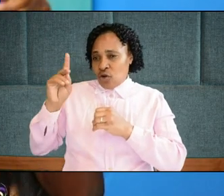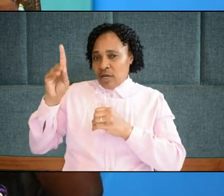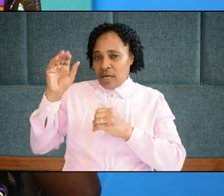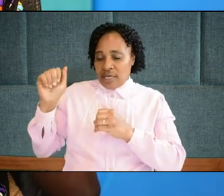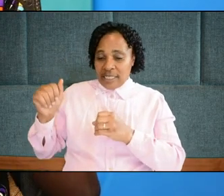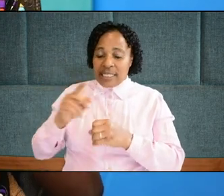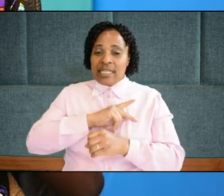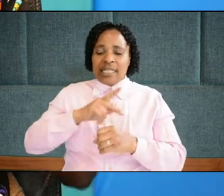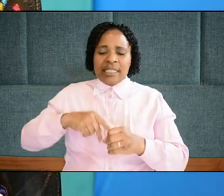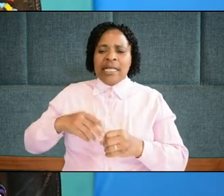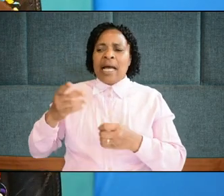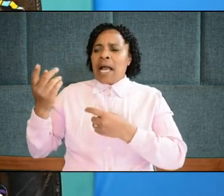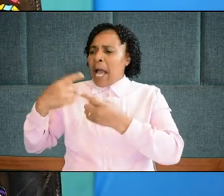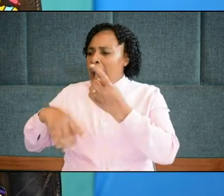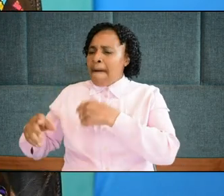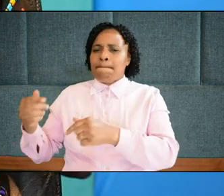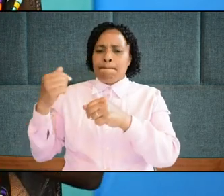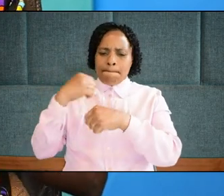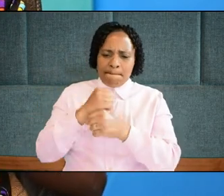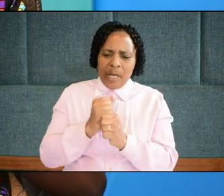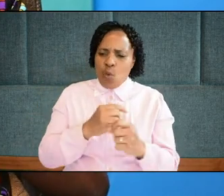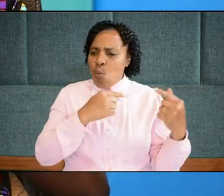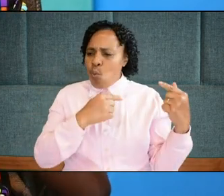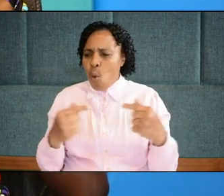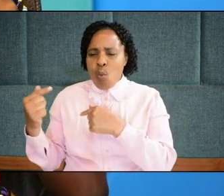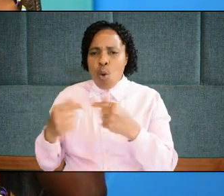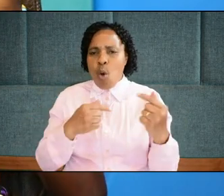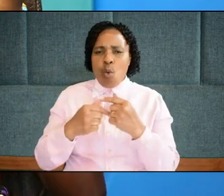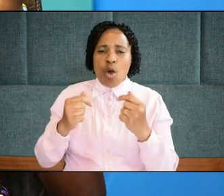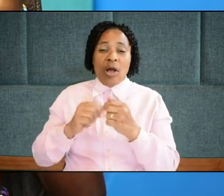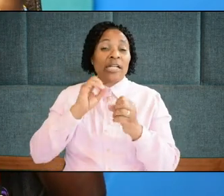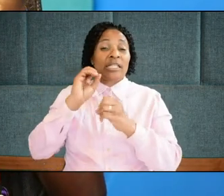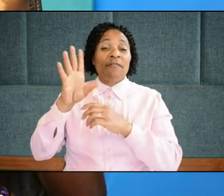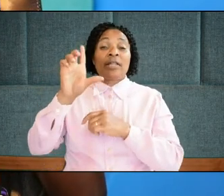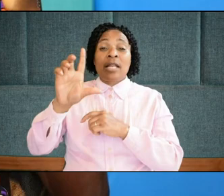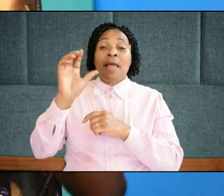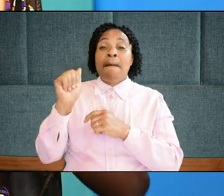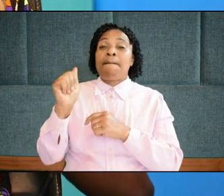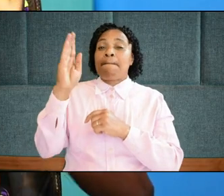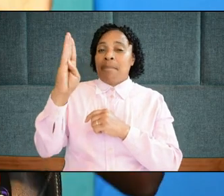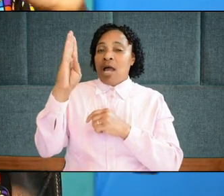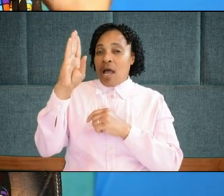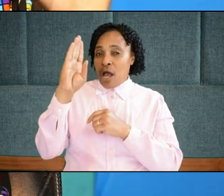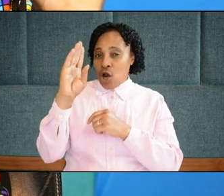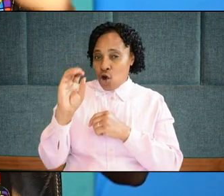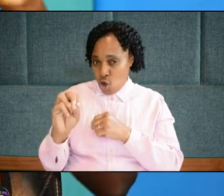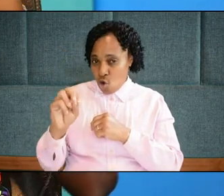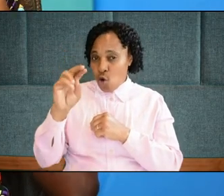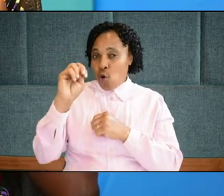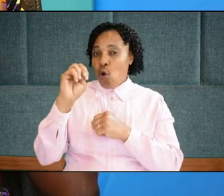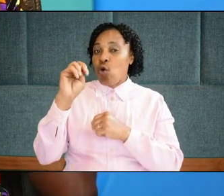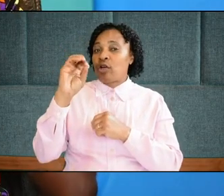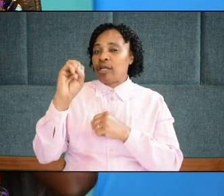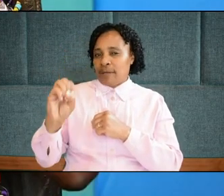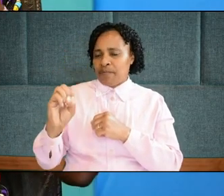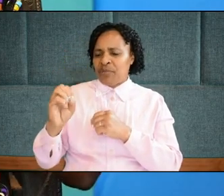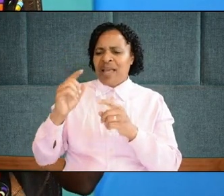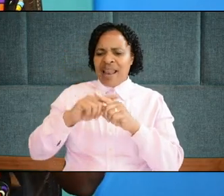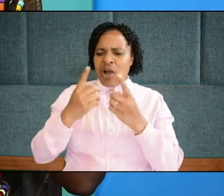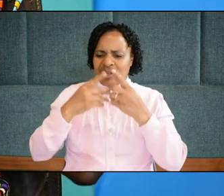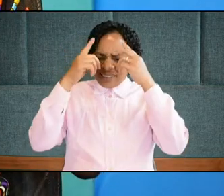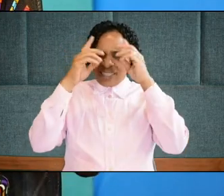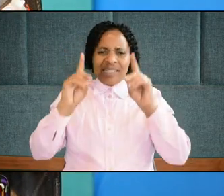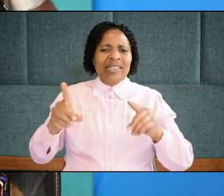to make war with them, even as far as Lebanon. So the Gibeonites, rather than joining their allies, decided that they